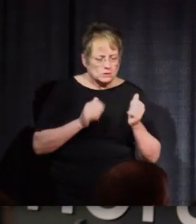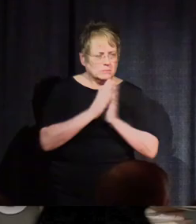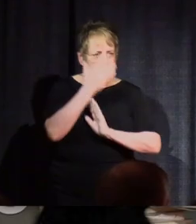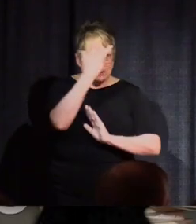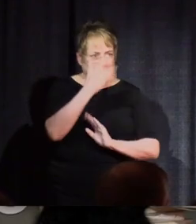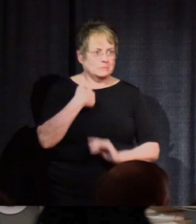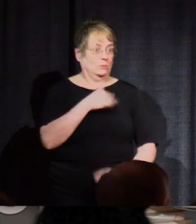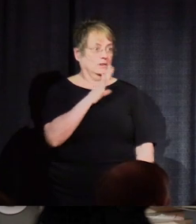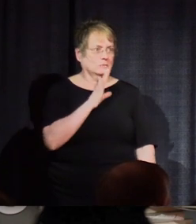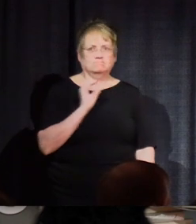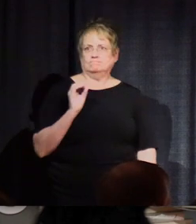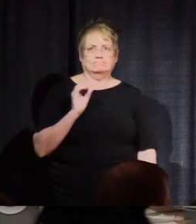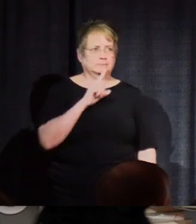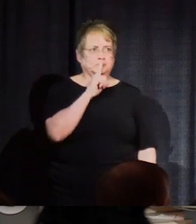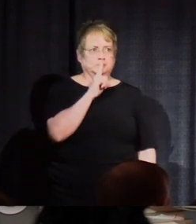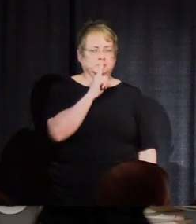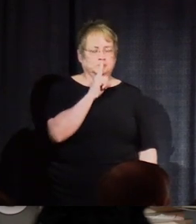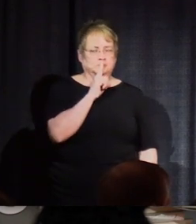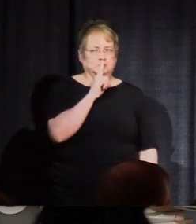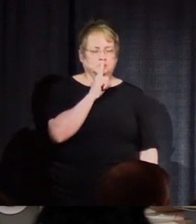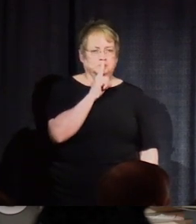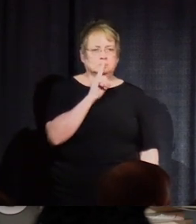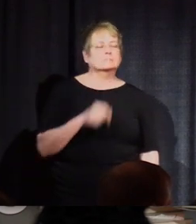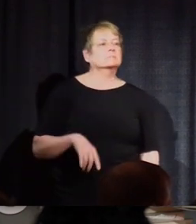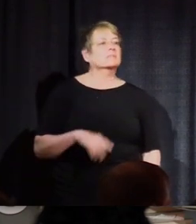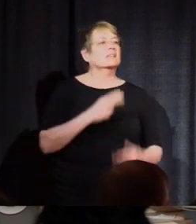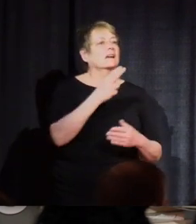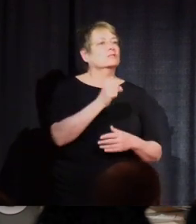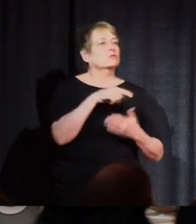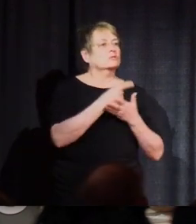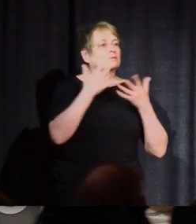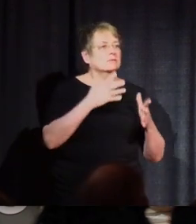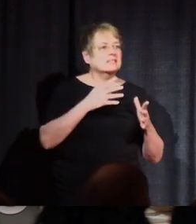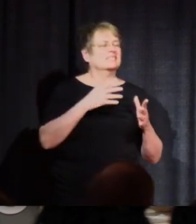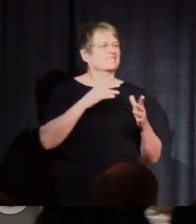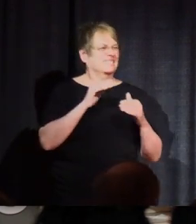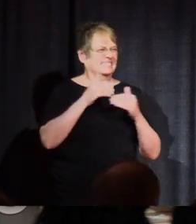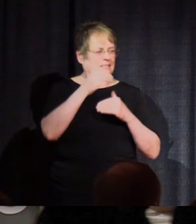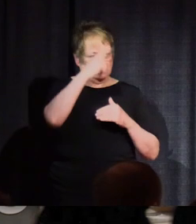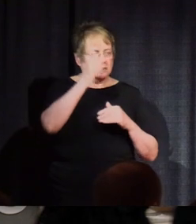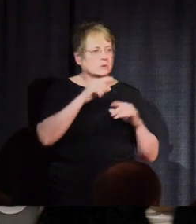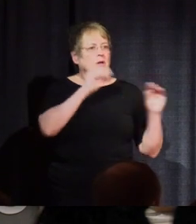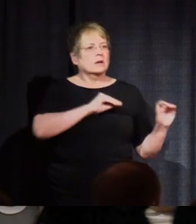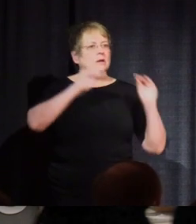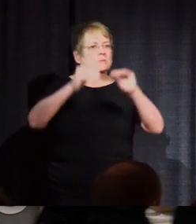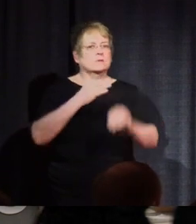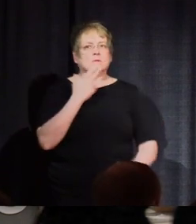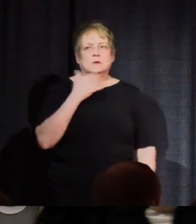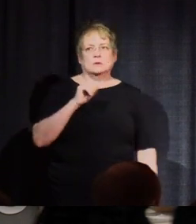but we didn't speak up the summer after high school i moved to colorado springs to train at the olympic training